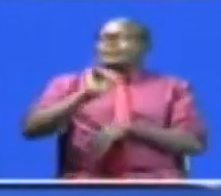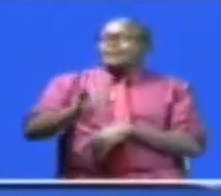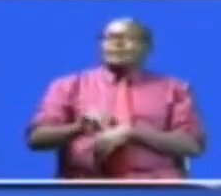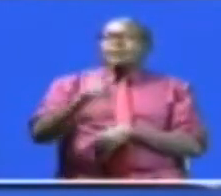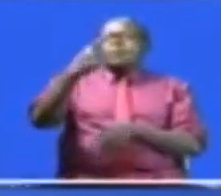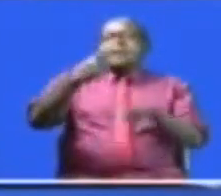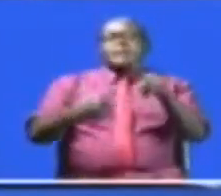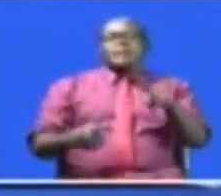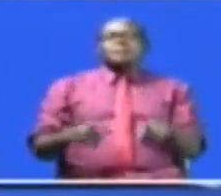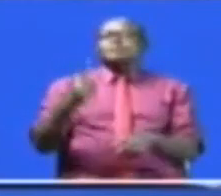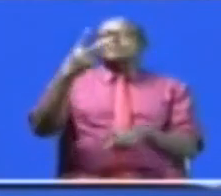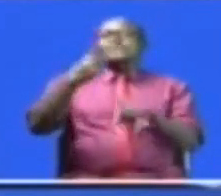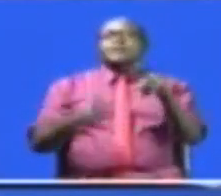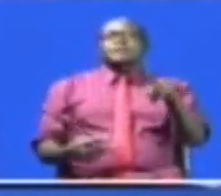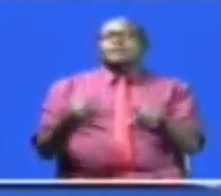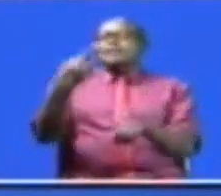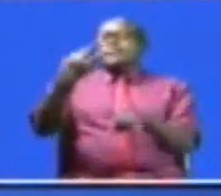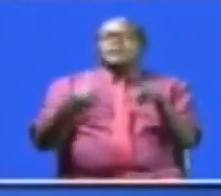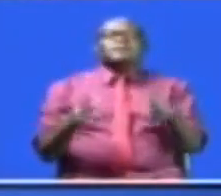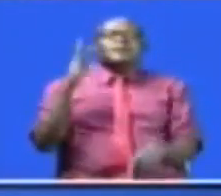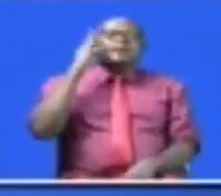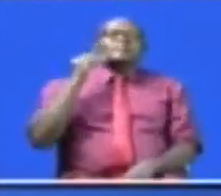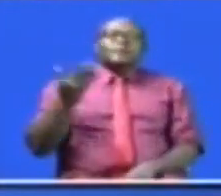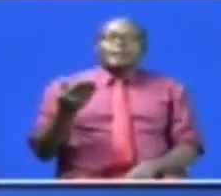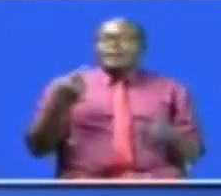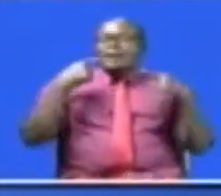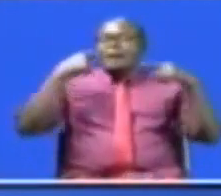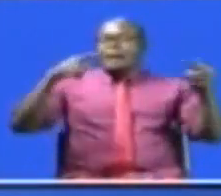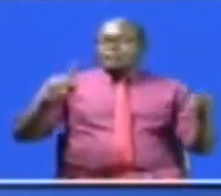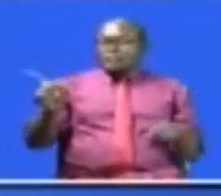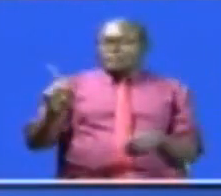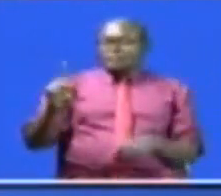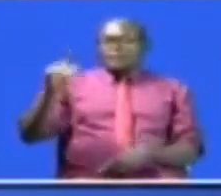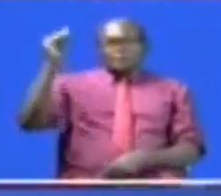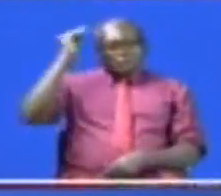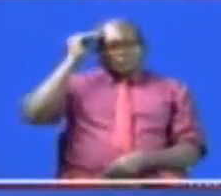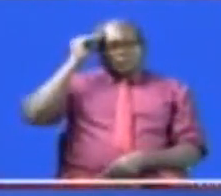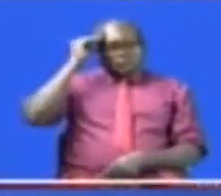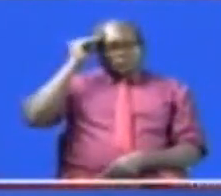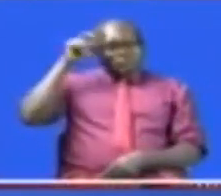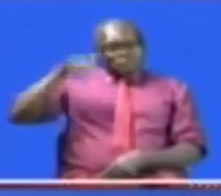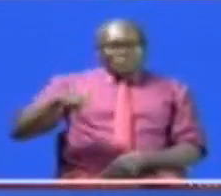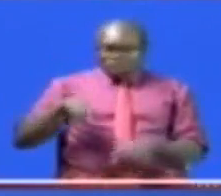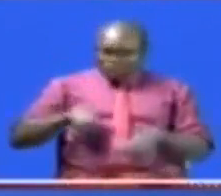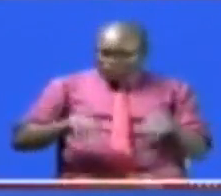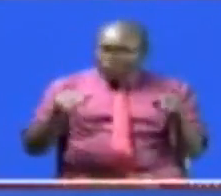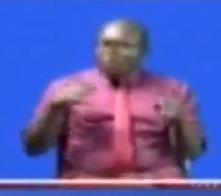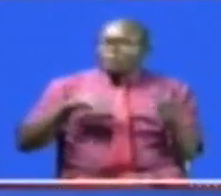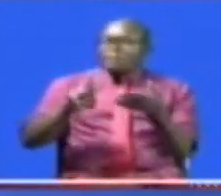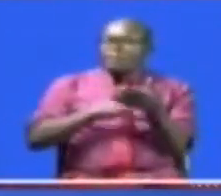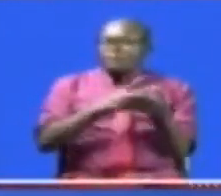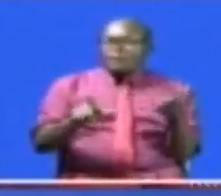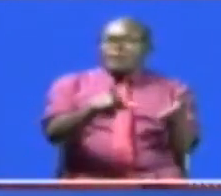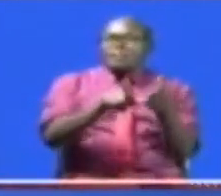the 1 year experience or the 2 years experience? Upon the announcement by Education CS Amina Mohammed to crack down on defaulters